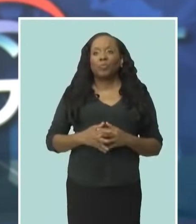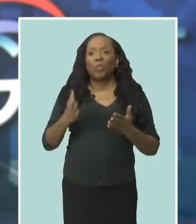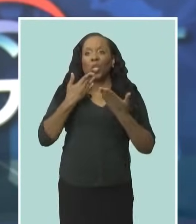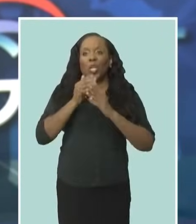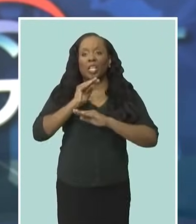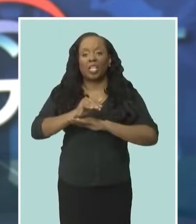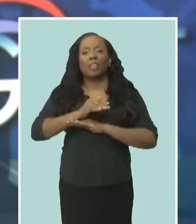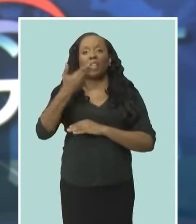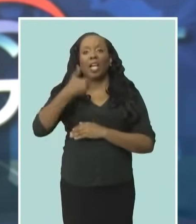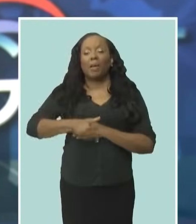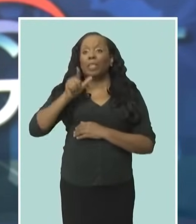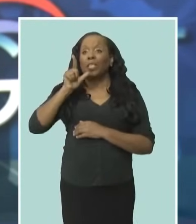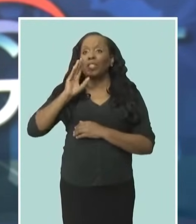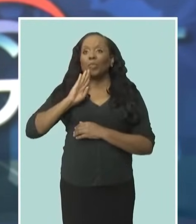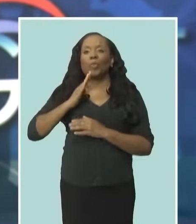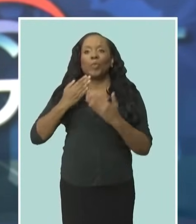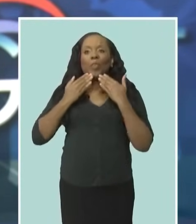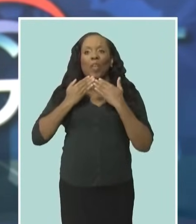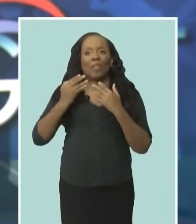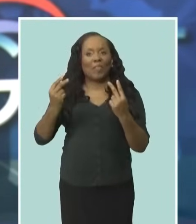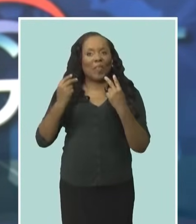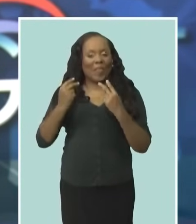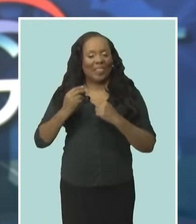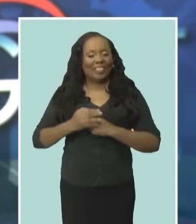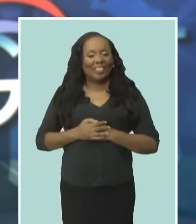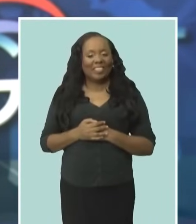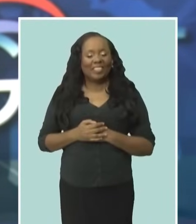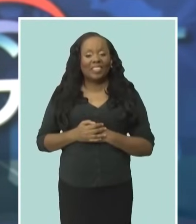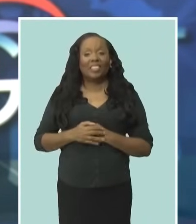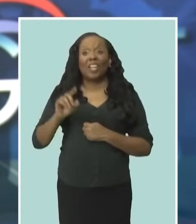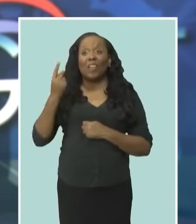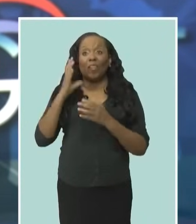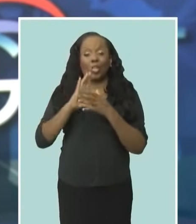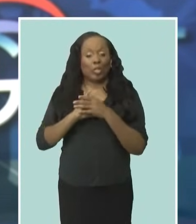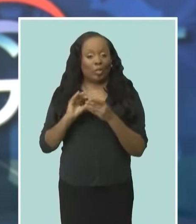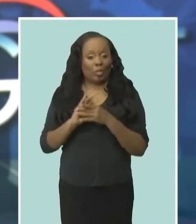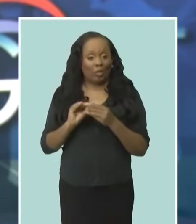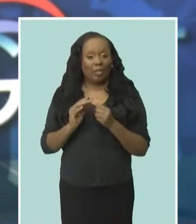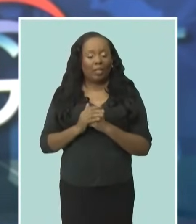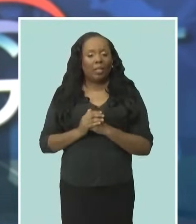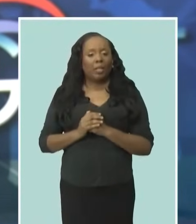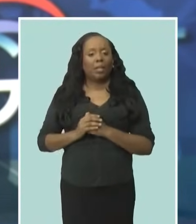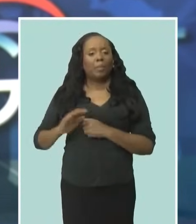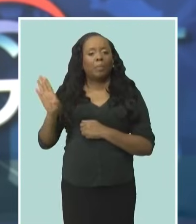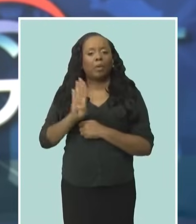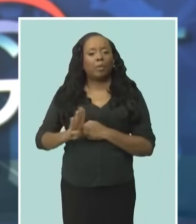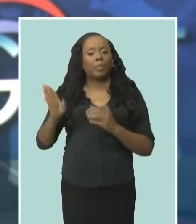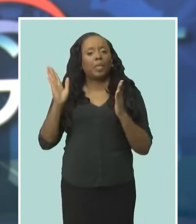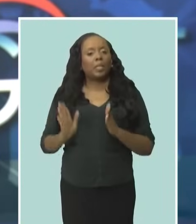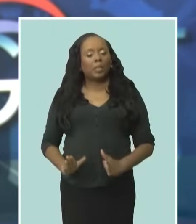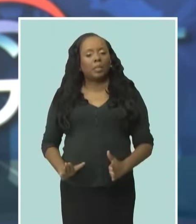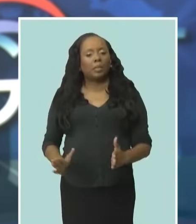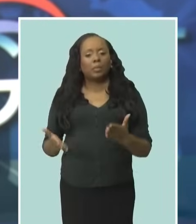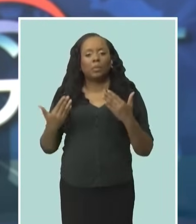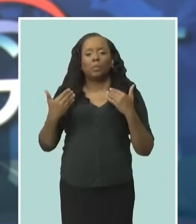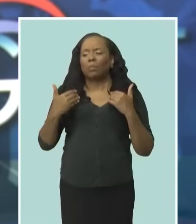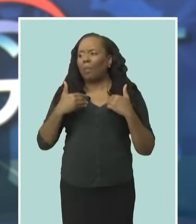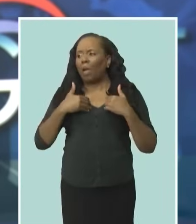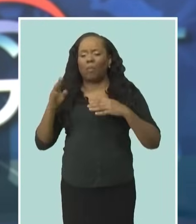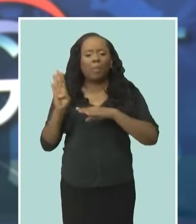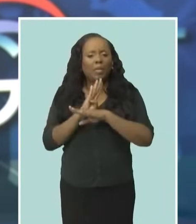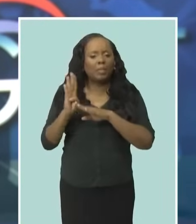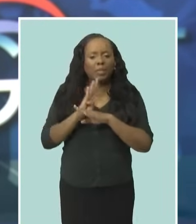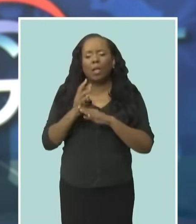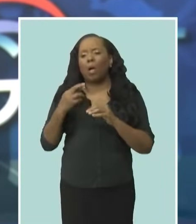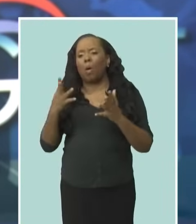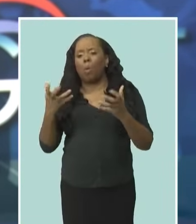Good evening, I'm Lisa Broom. Thank you so much for tuning in. In our top story tonight, enterprising Barbadians will have an opportunity to make money